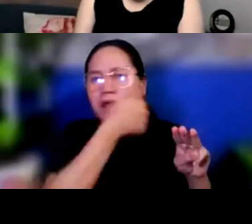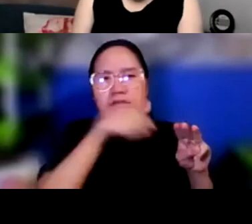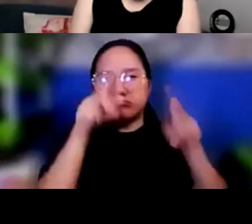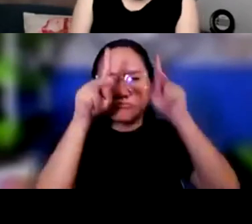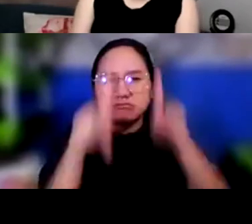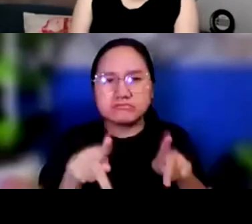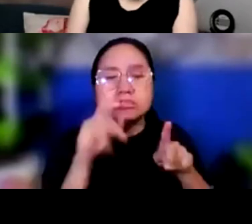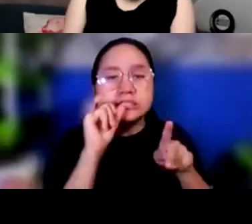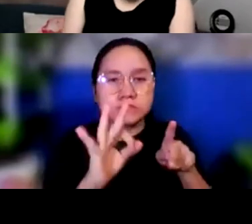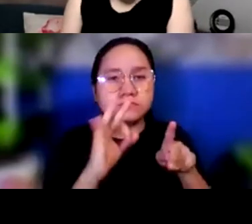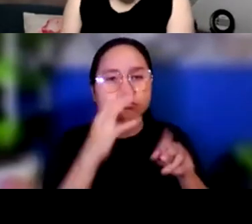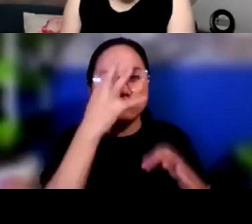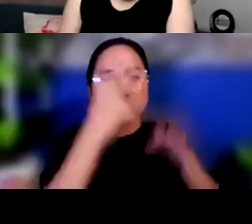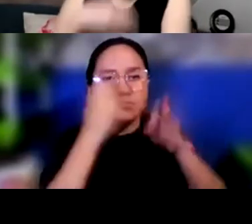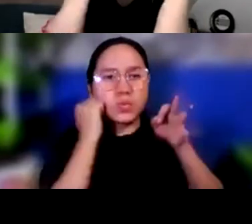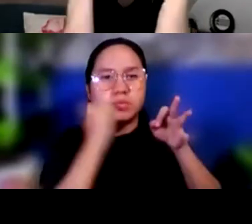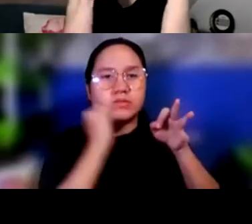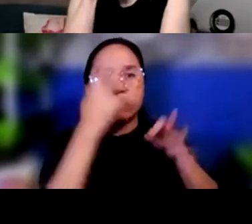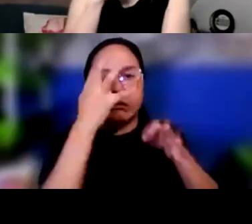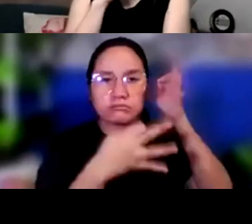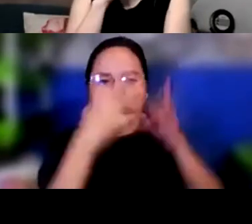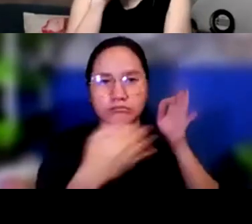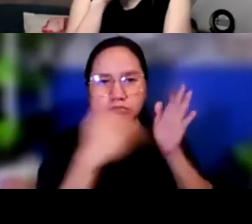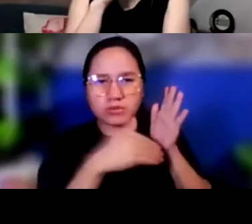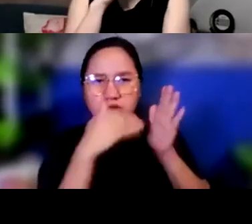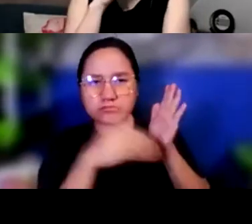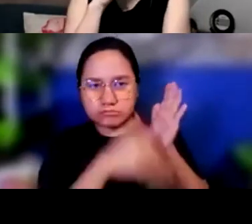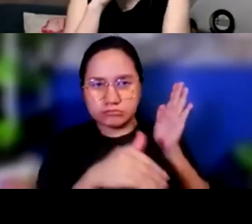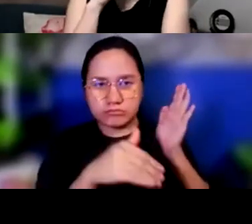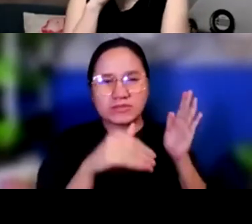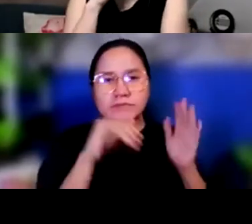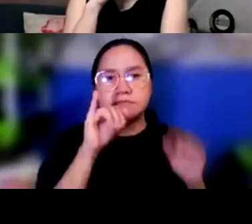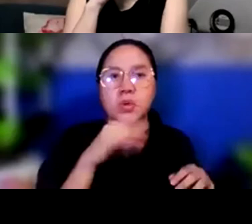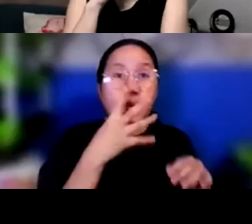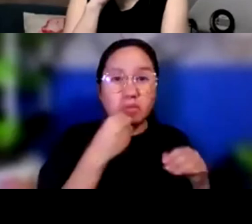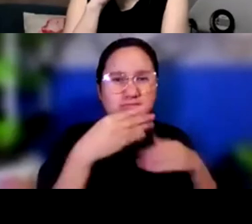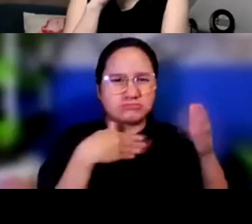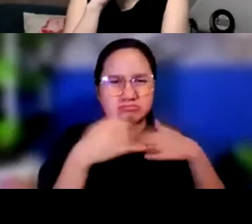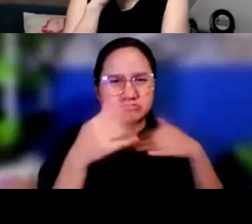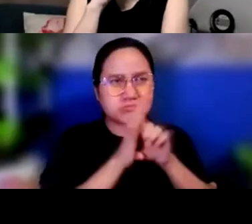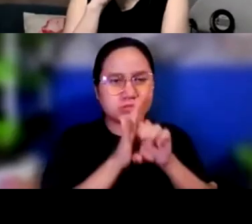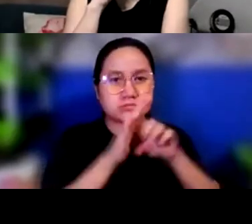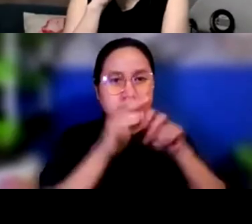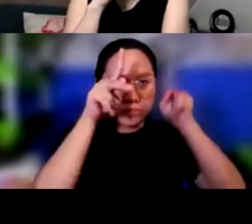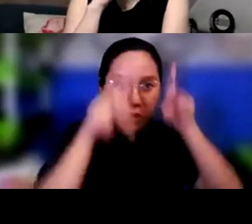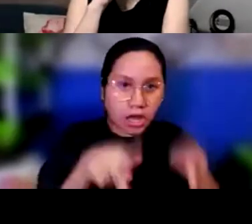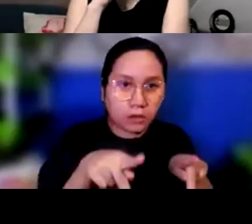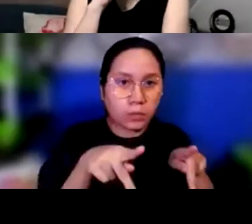Like, pwede pong classmate or in general siguro for any other person. Parang